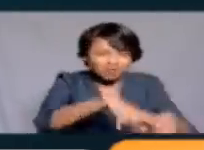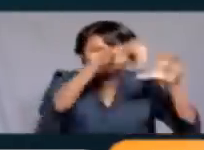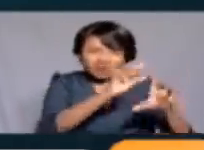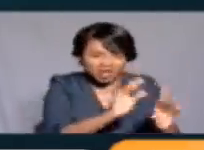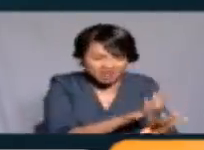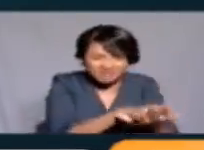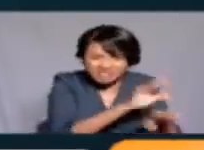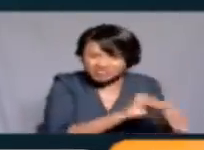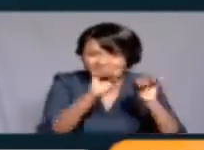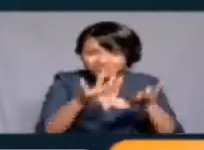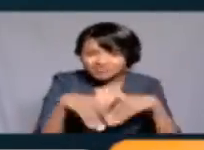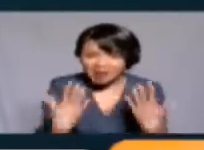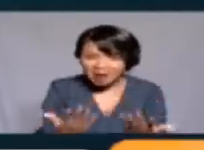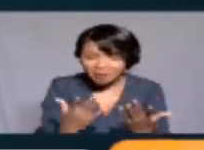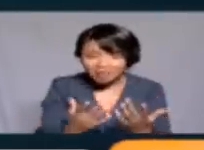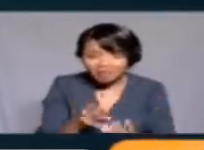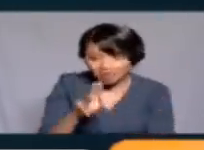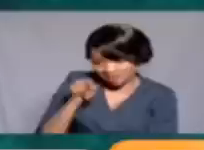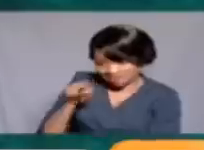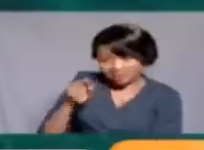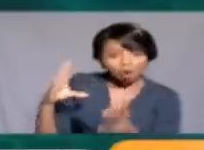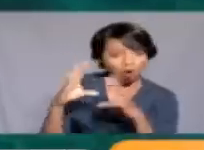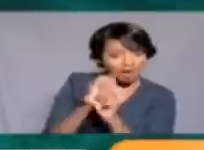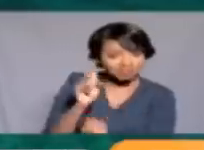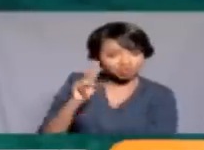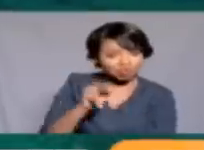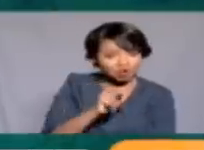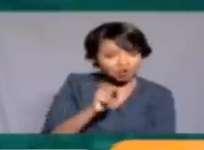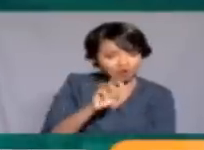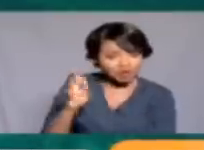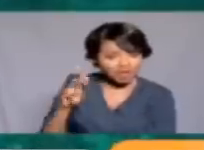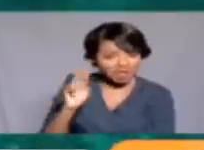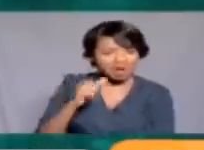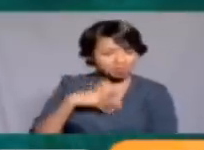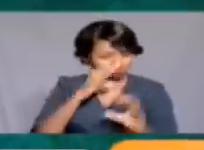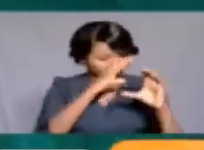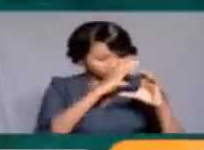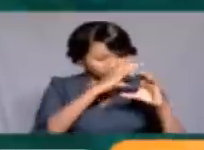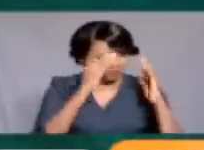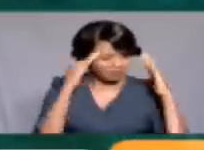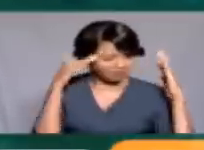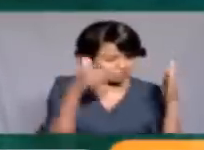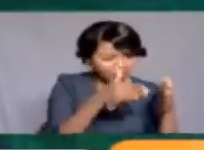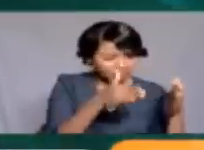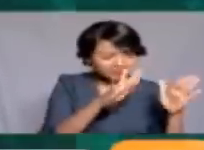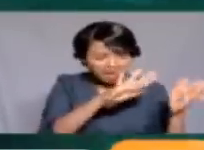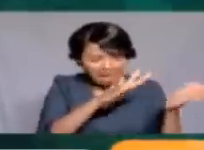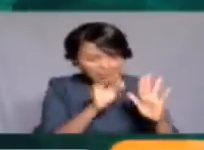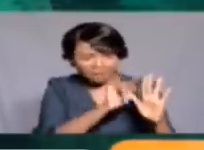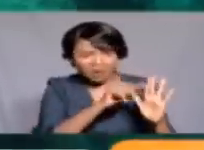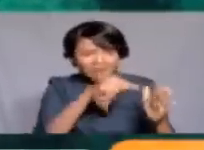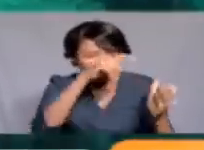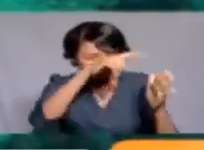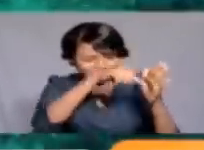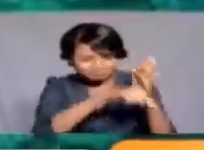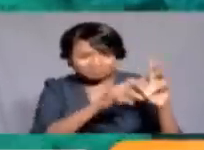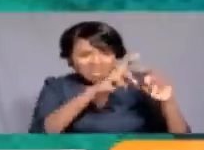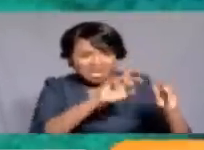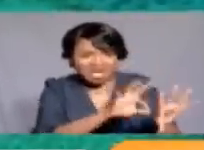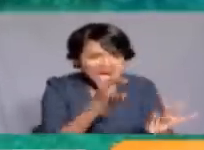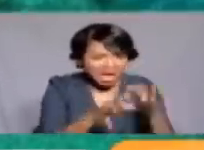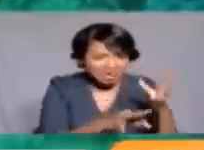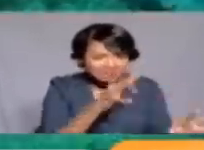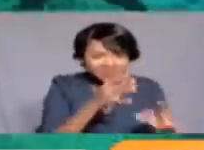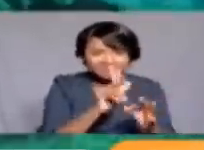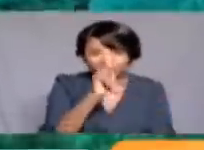NEMA, who ought to have been closely monitoring the impacts of the harvesting and perhaps insist on a robust impact assessment from